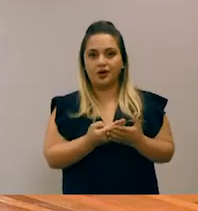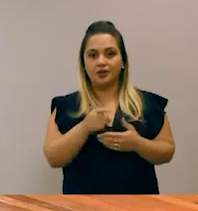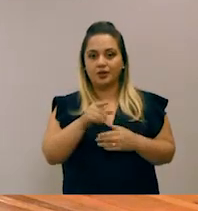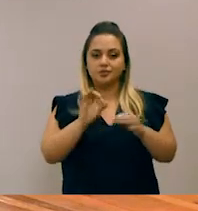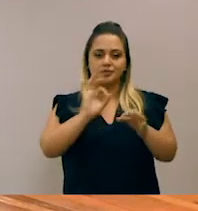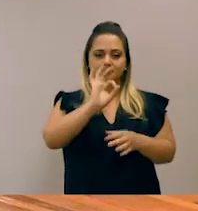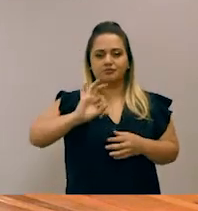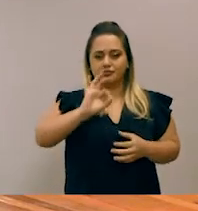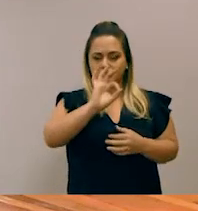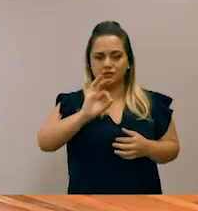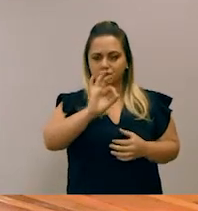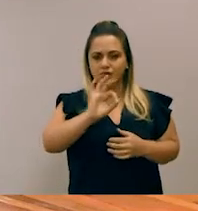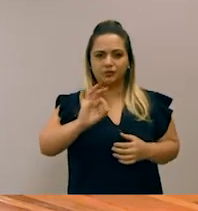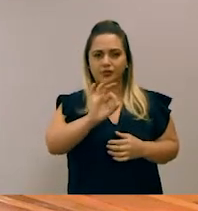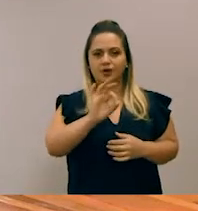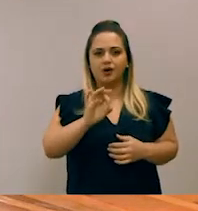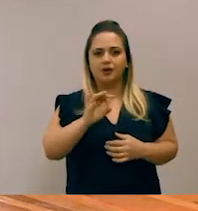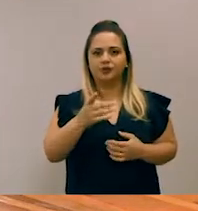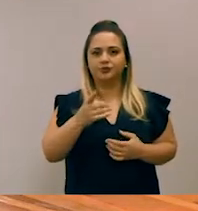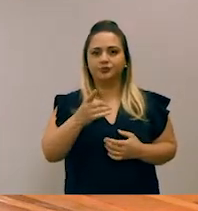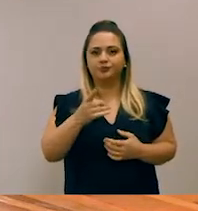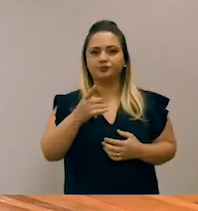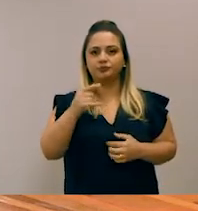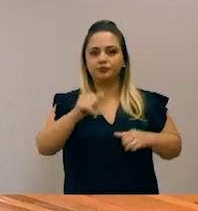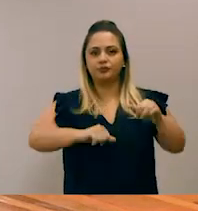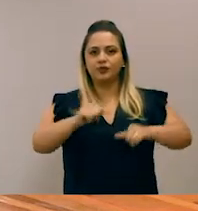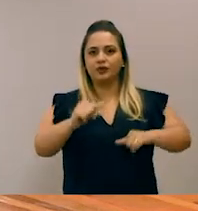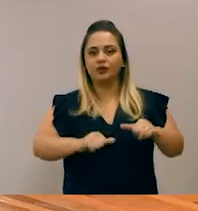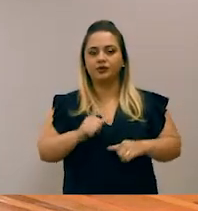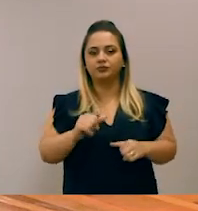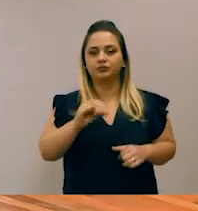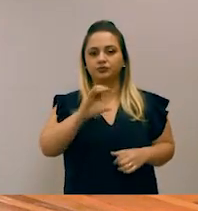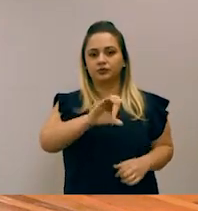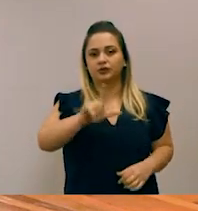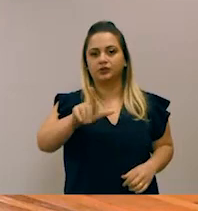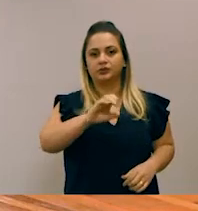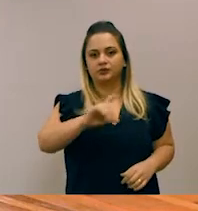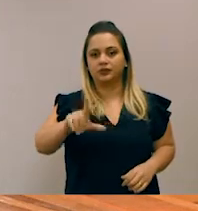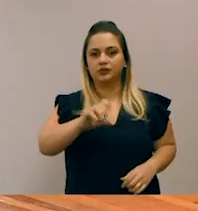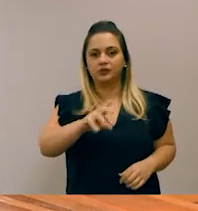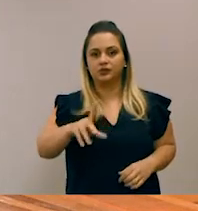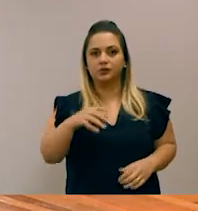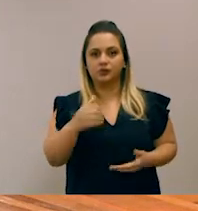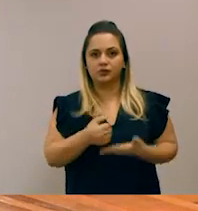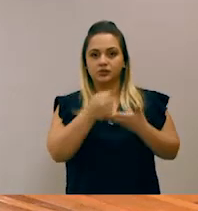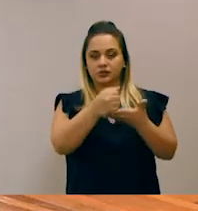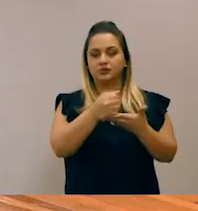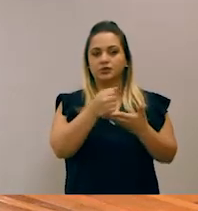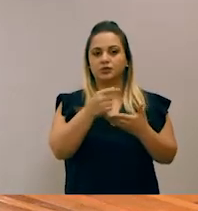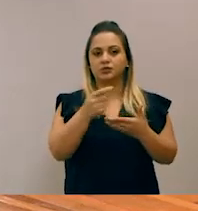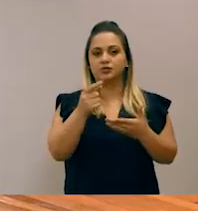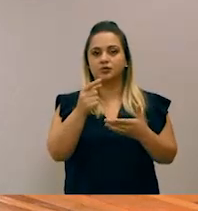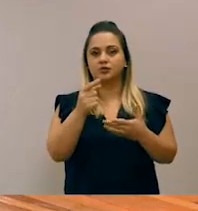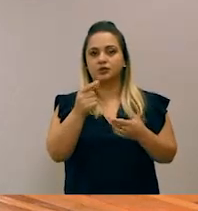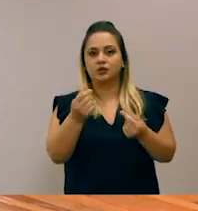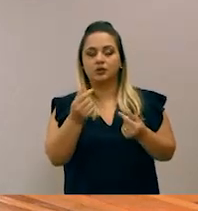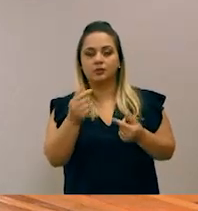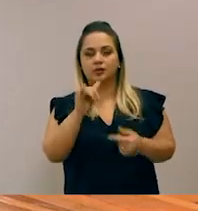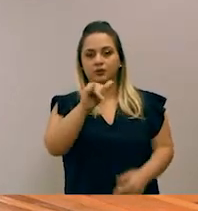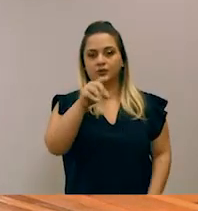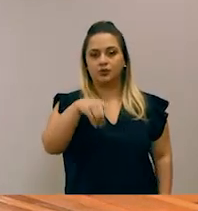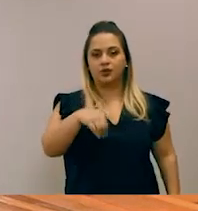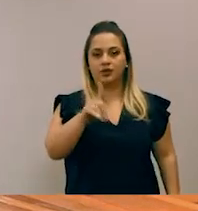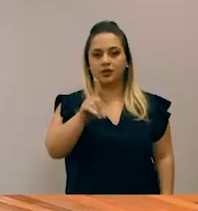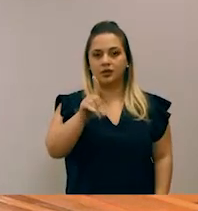to the point of trusting that degree of confidence in a classification of a document that is